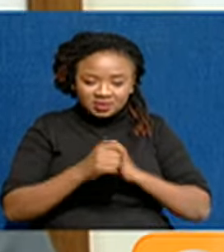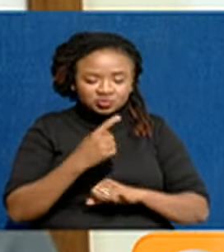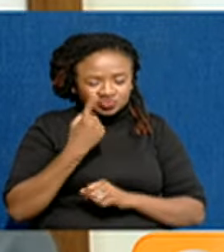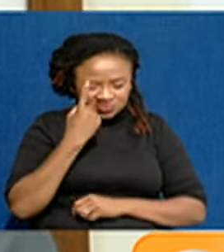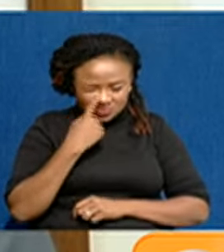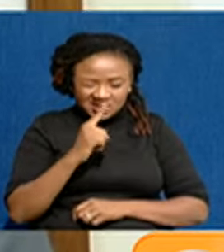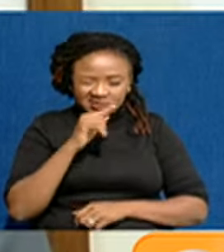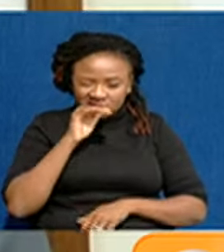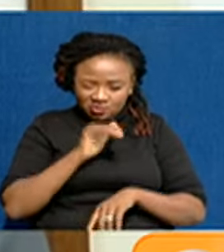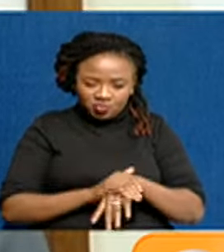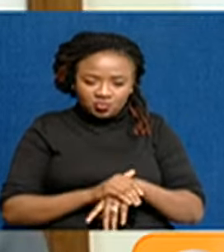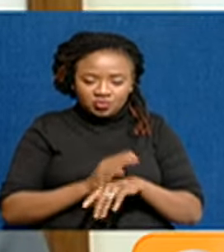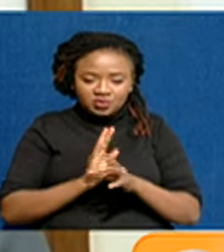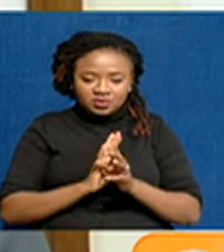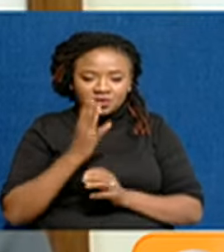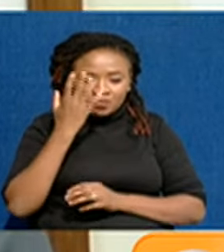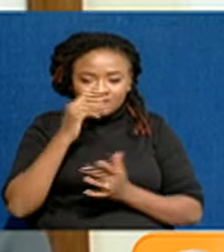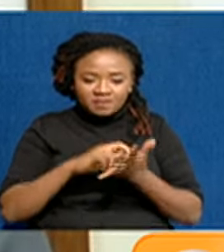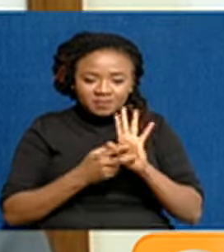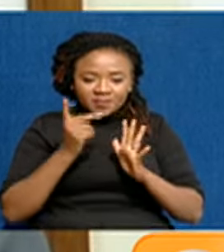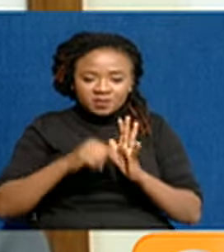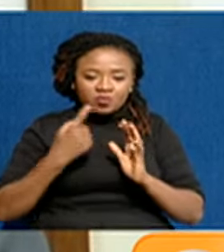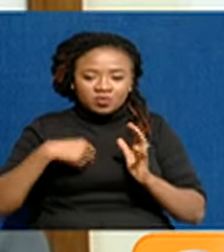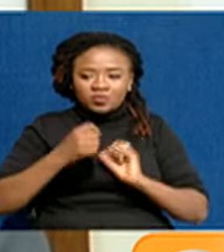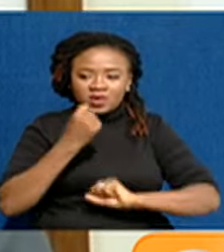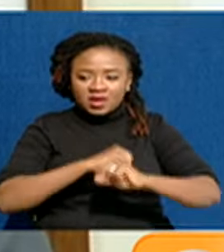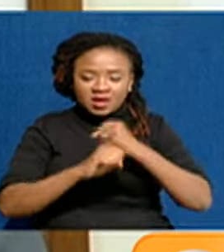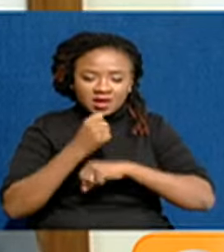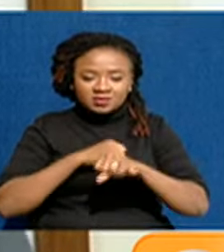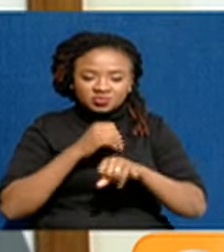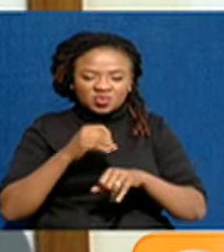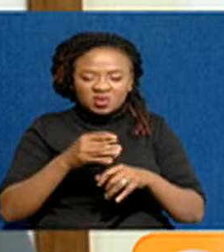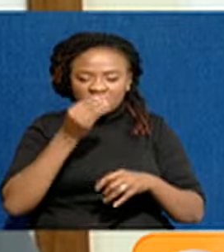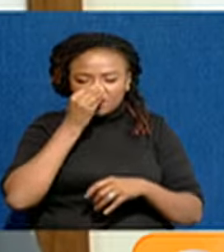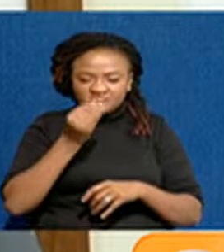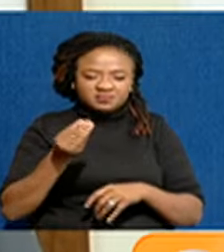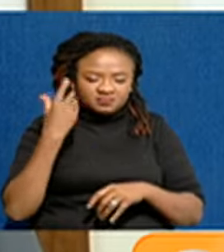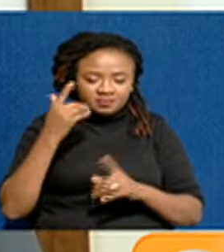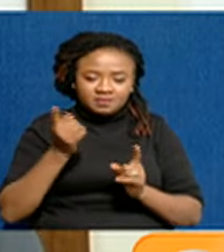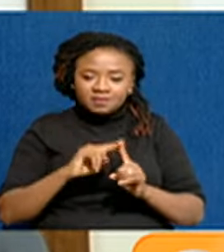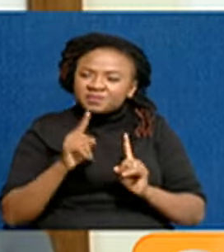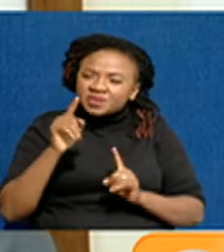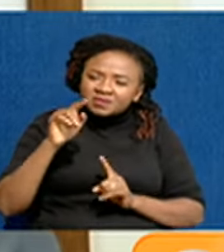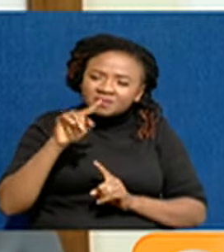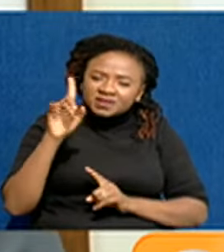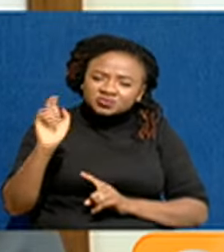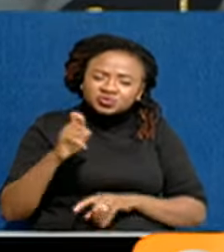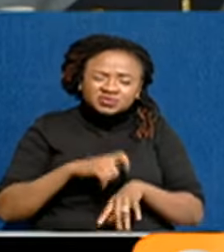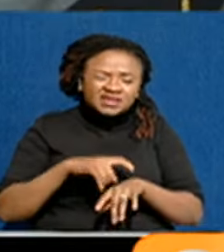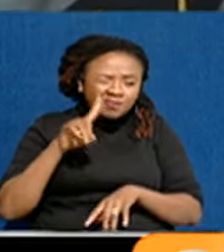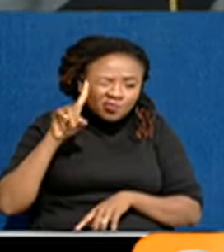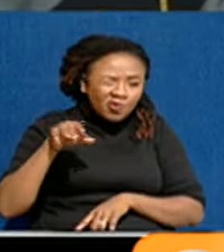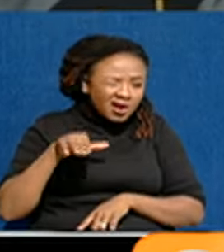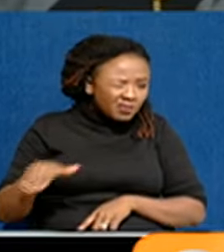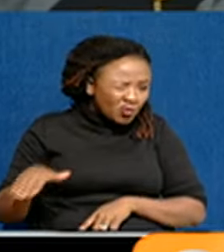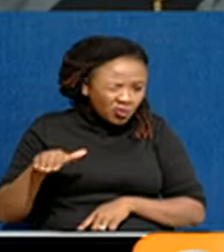because it means it was not done carelessly. But why it was at actually 1 after a lot of consultations. More at 1 a.m. After a lot of listening?